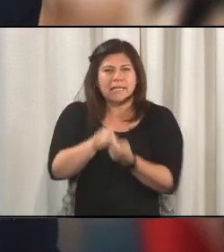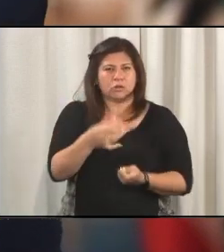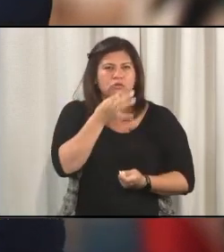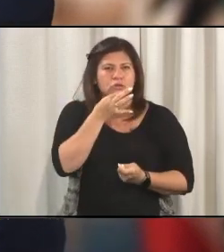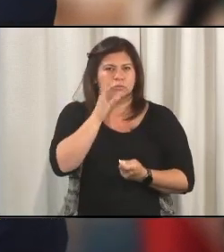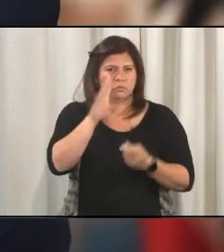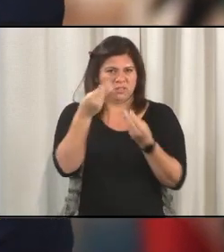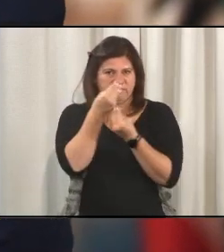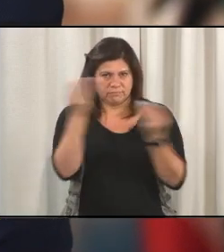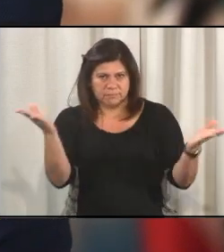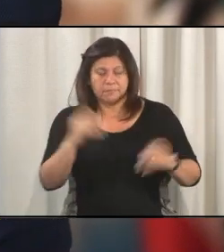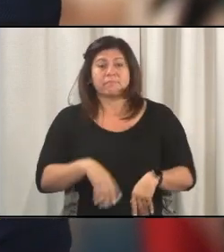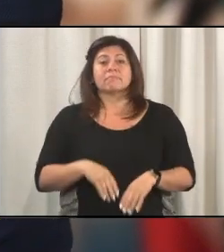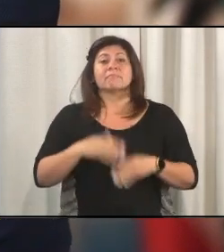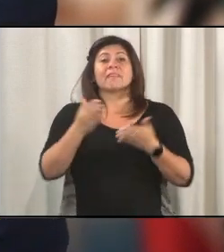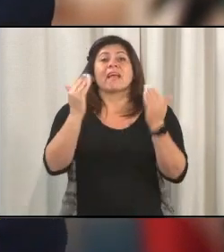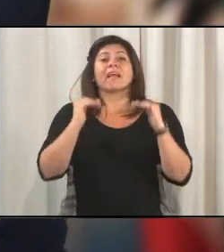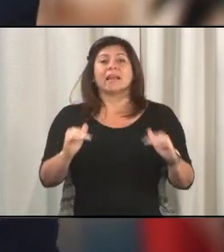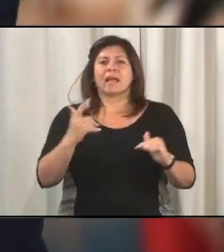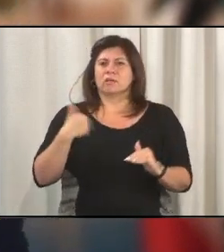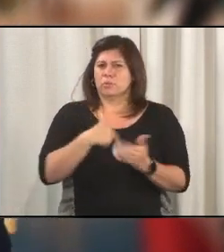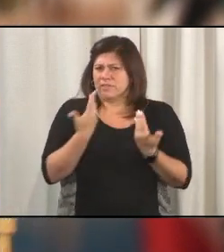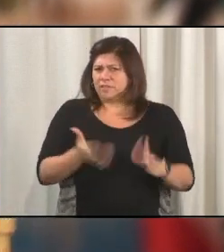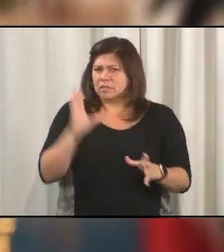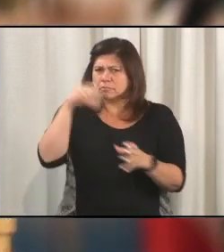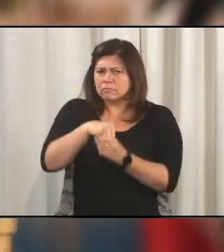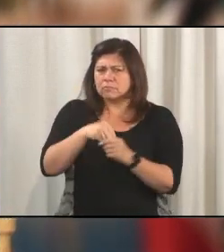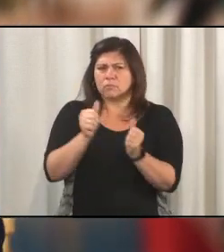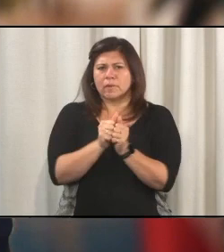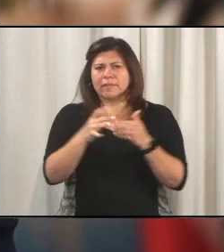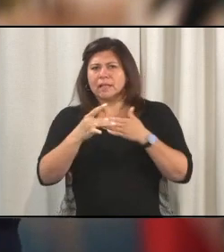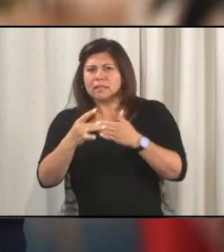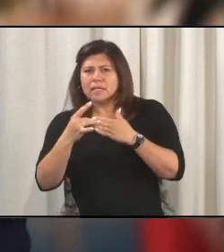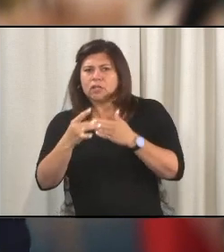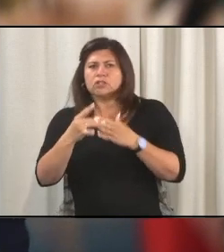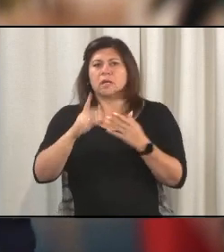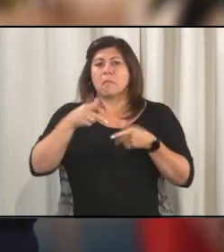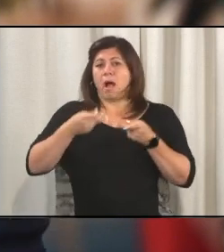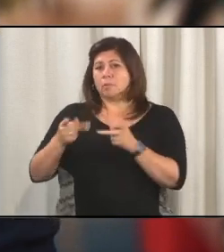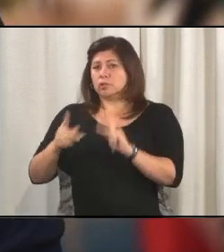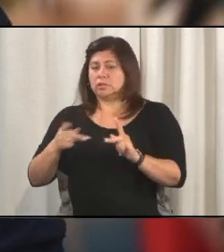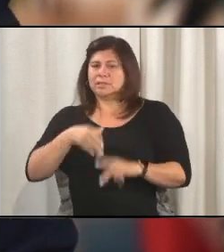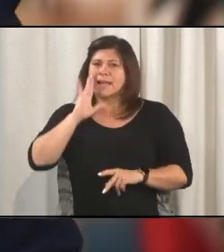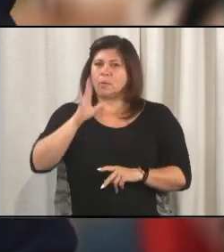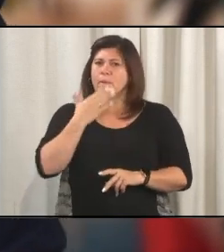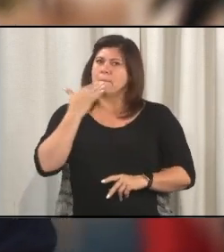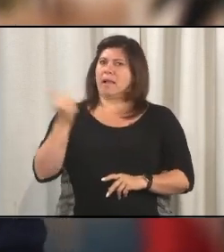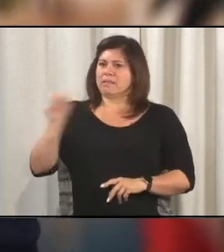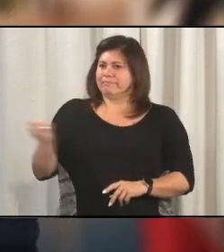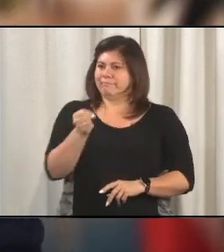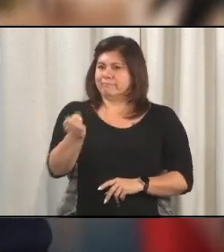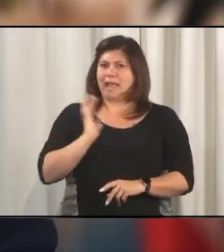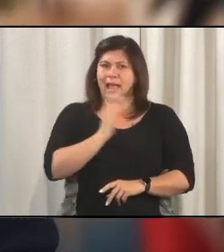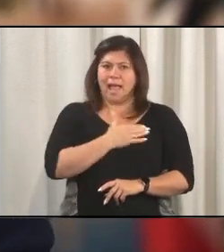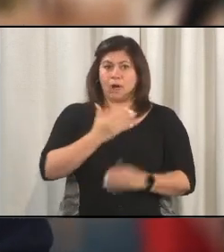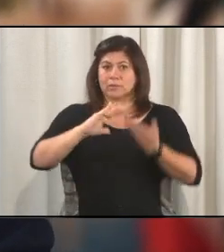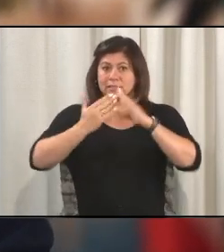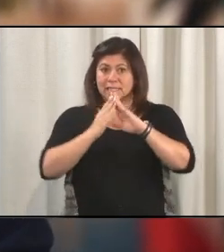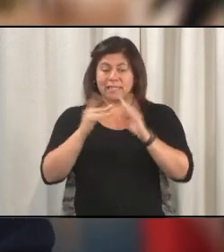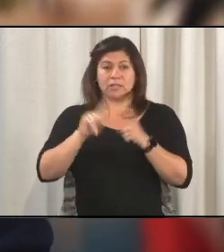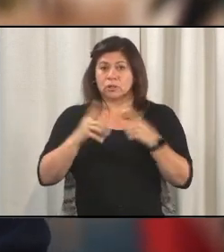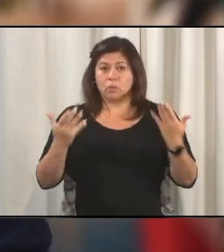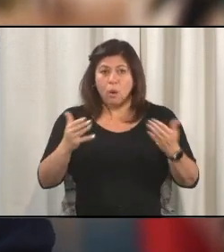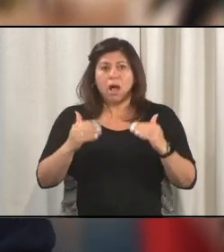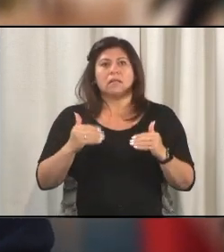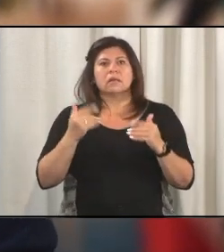Next, we've been engaged in leadership development opportunities that will best position our city to advance our policy priorities